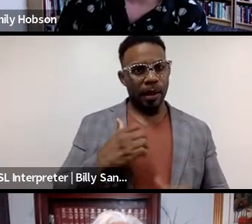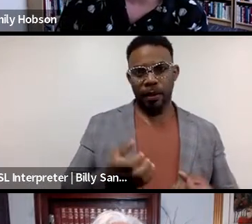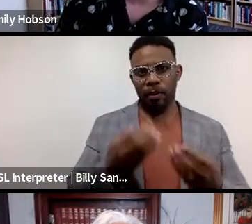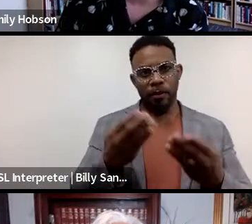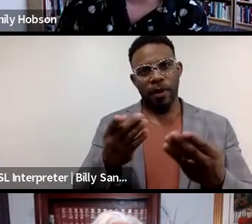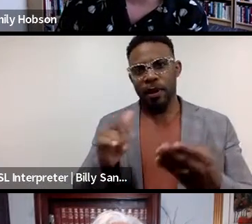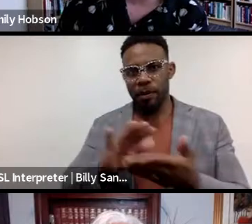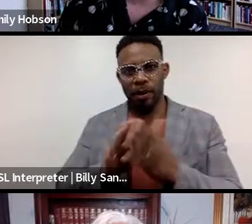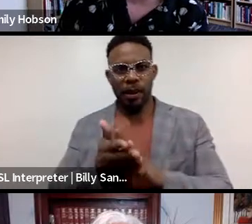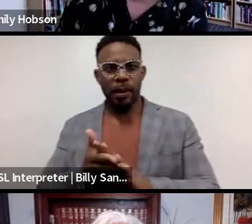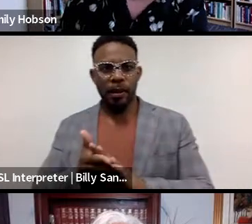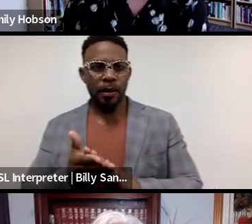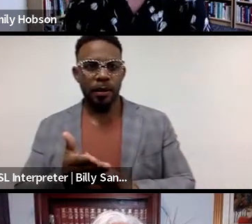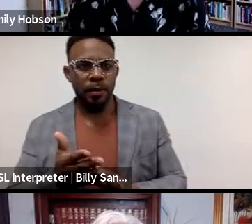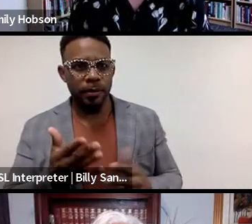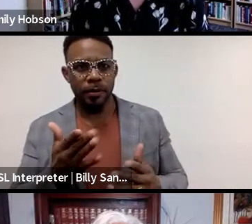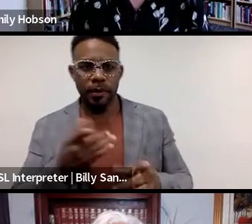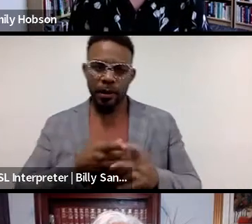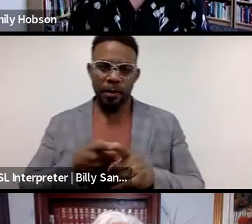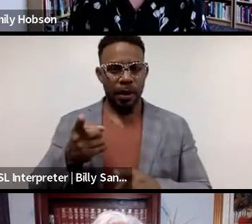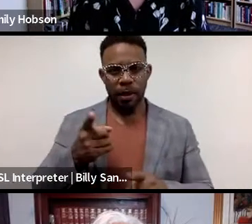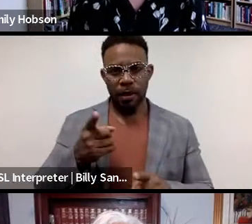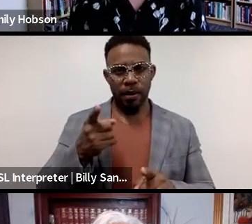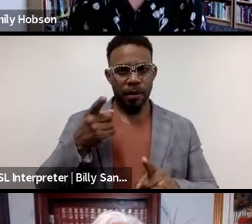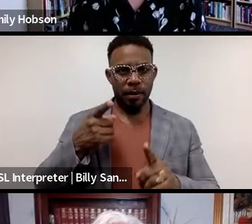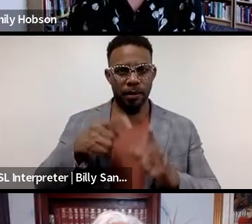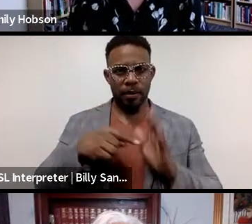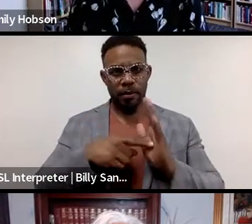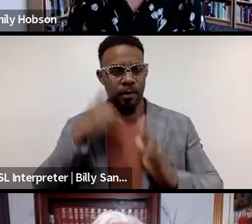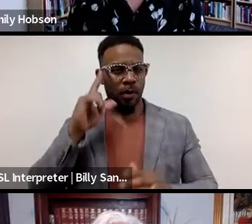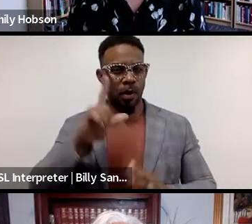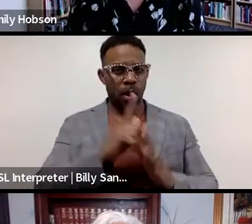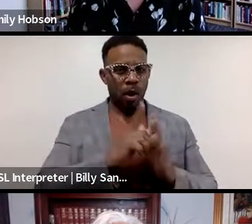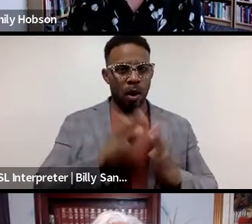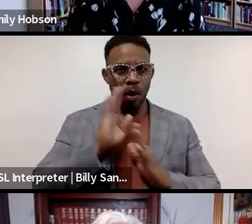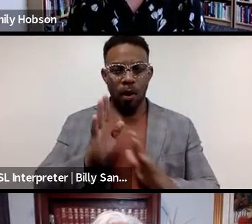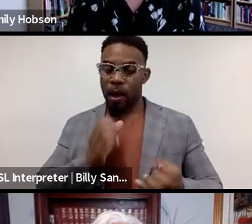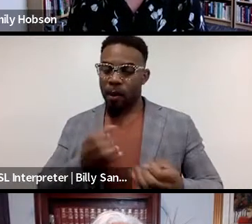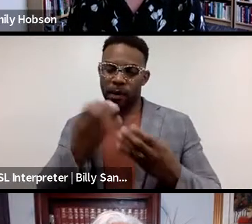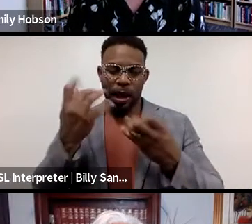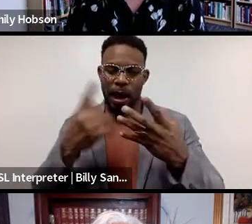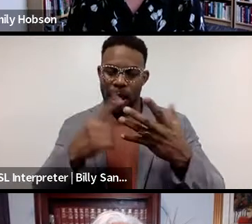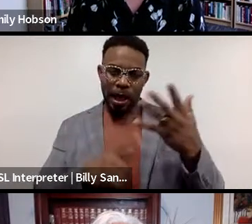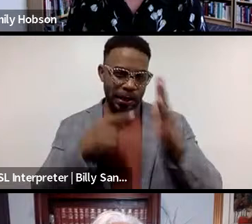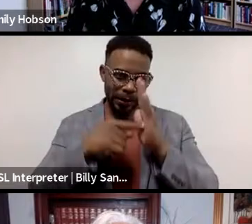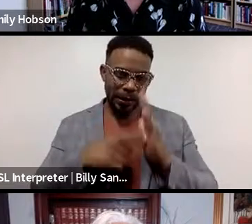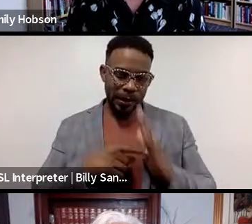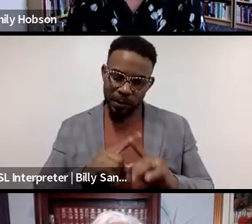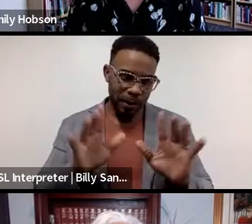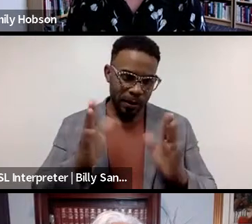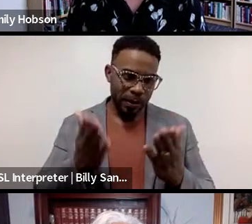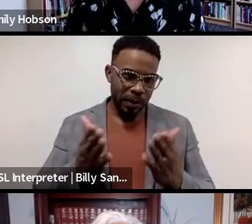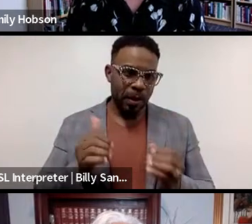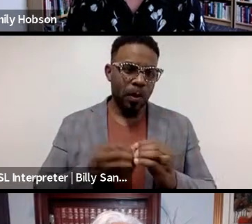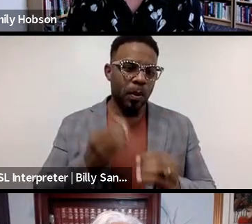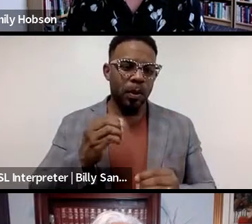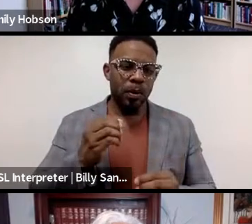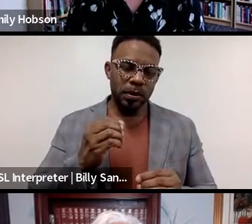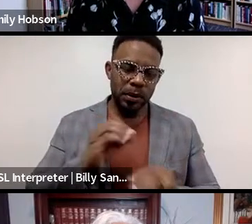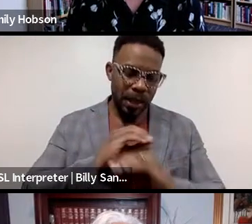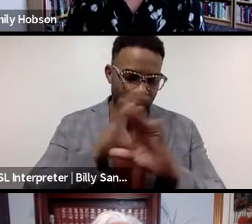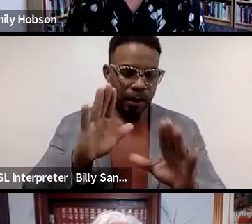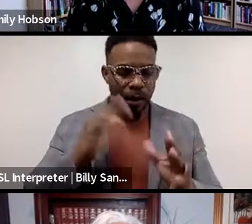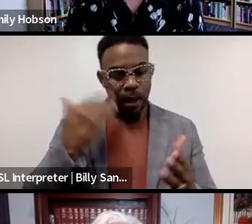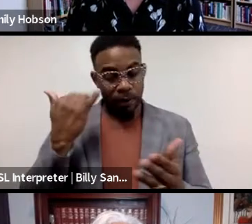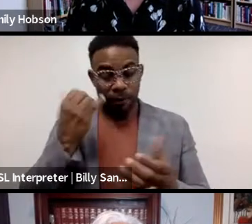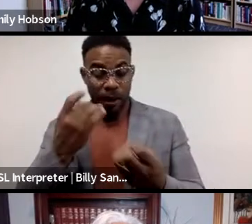He became the main apostle of law and order. I could provide a lot of examples, but perhaps most telling, and I don't know if a